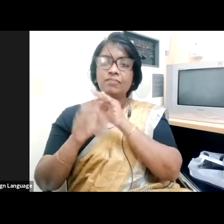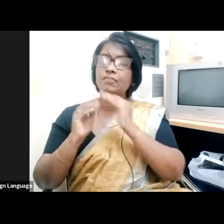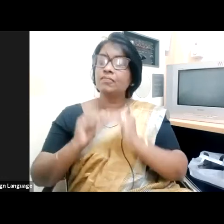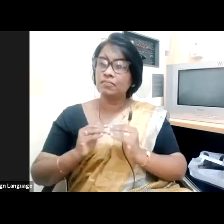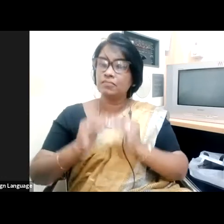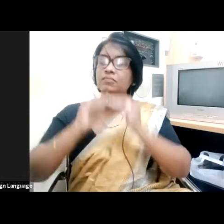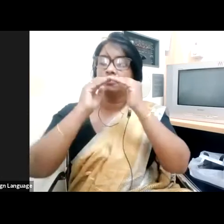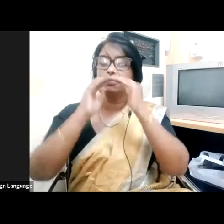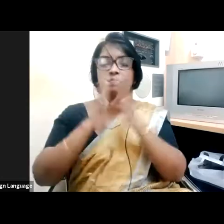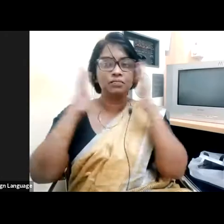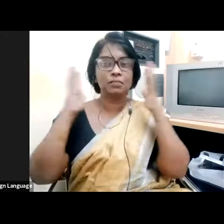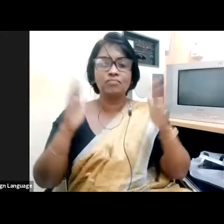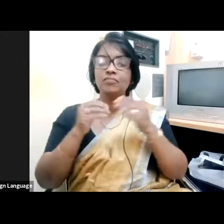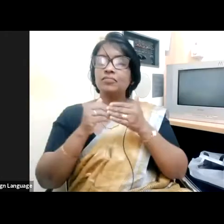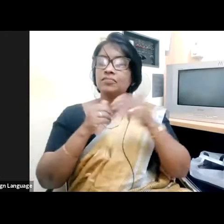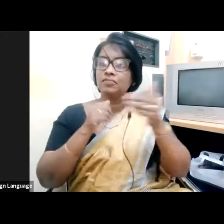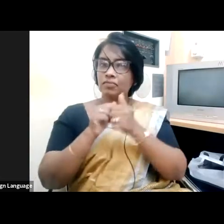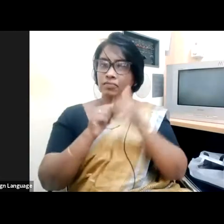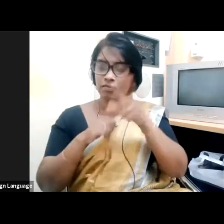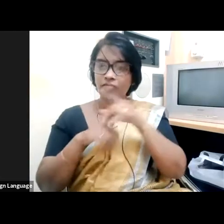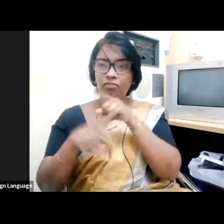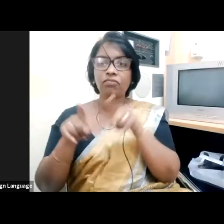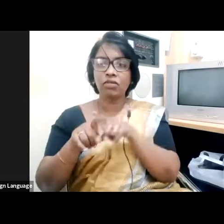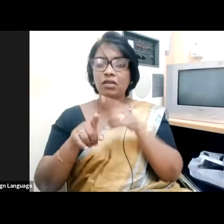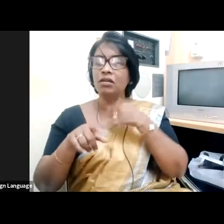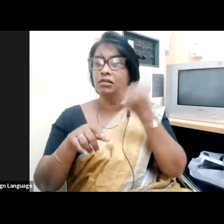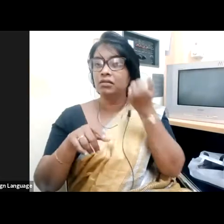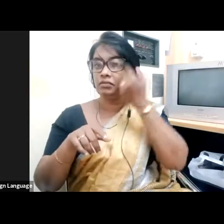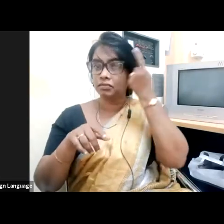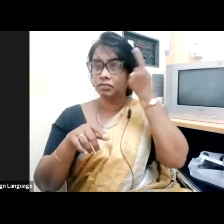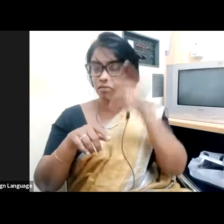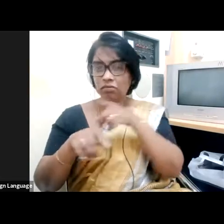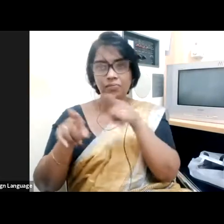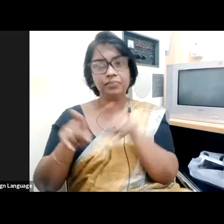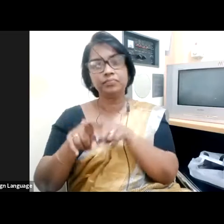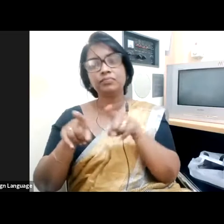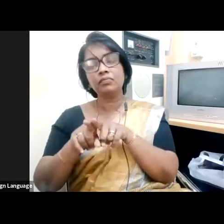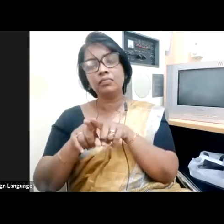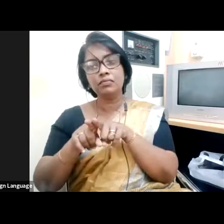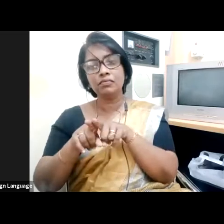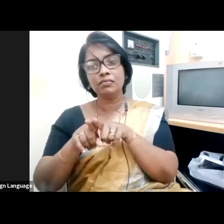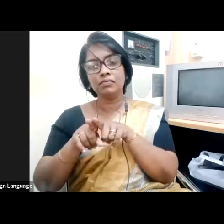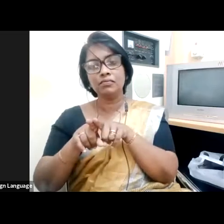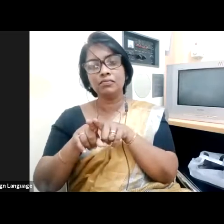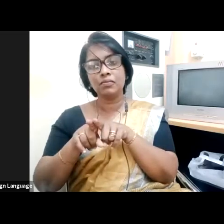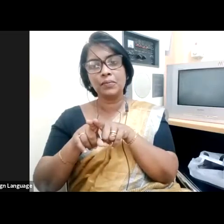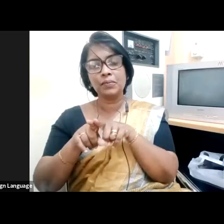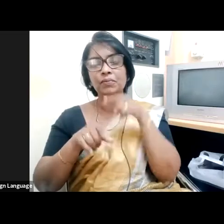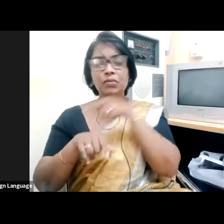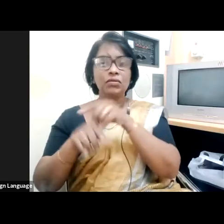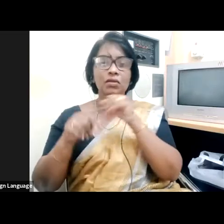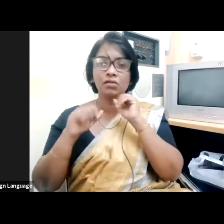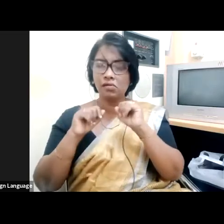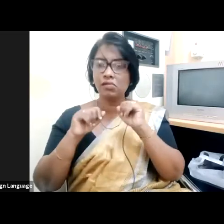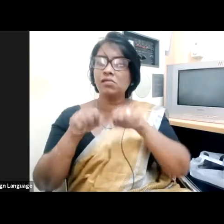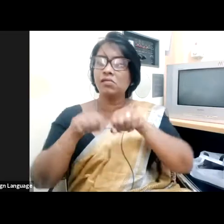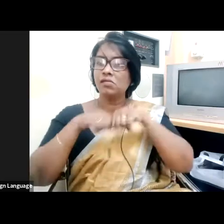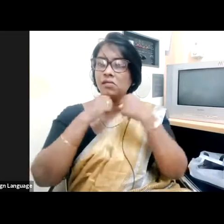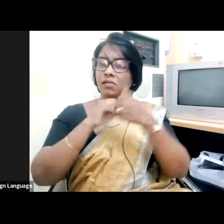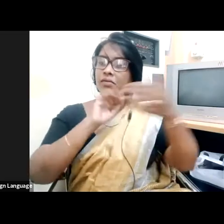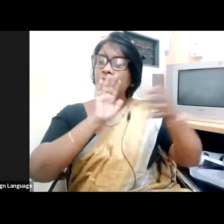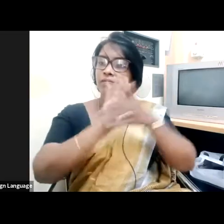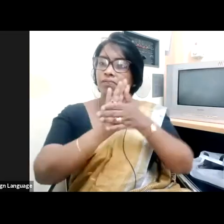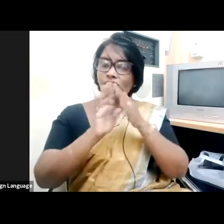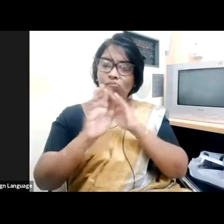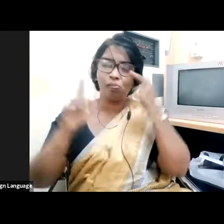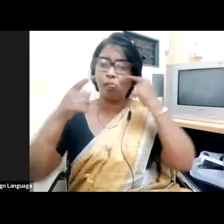of a great transformation in how we work, live, and cooperate is needed to change the path we are on. During